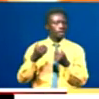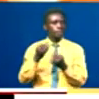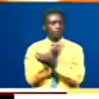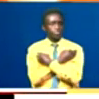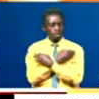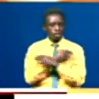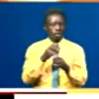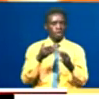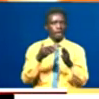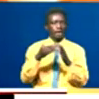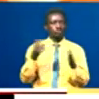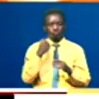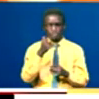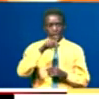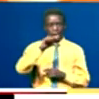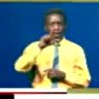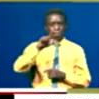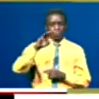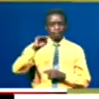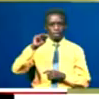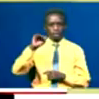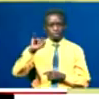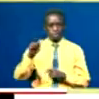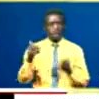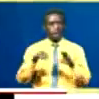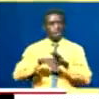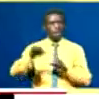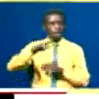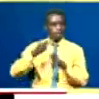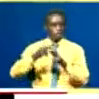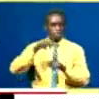the 11th of April in Tirana.